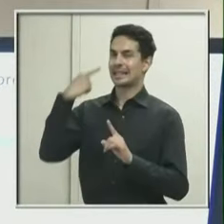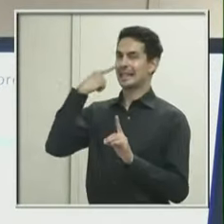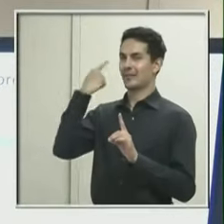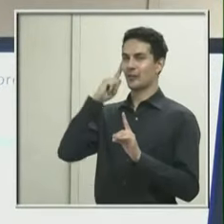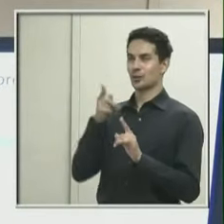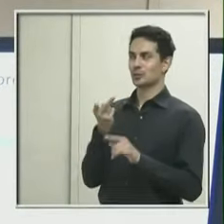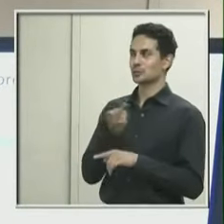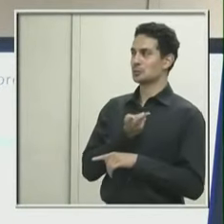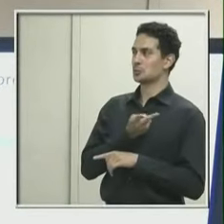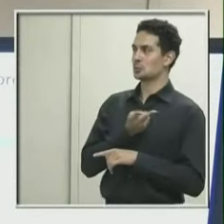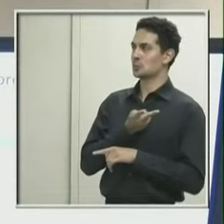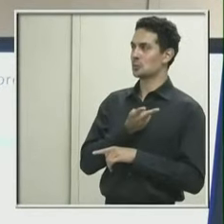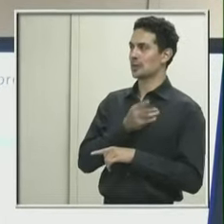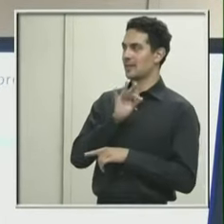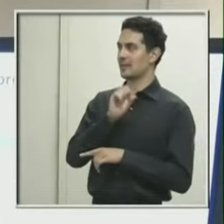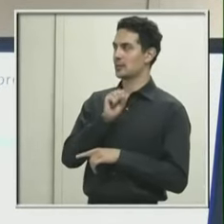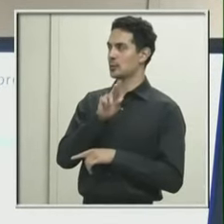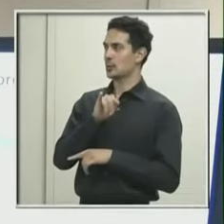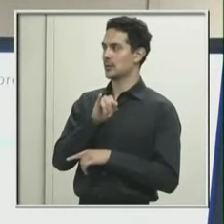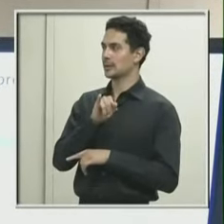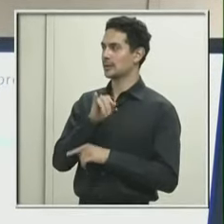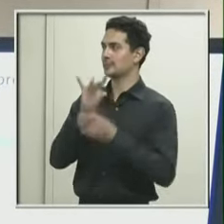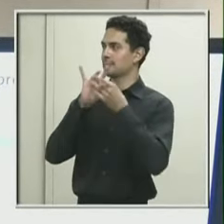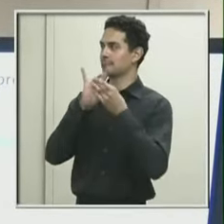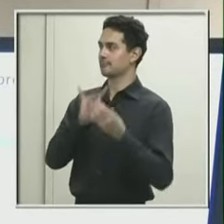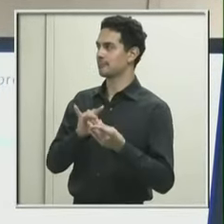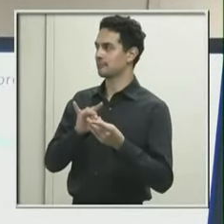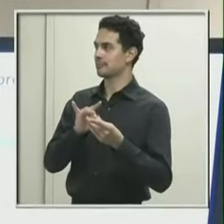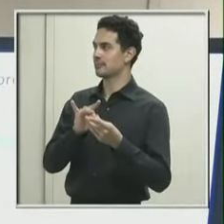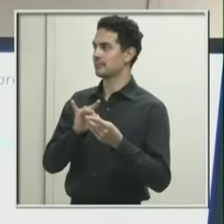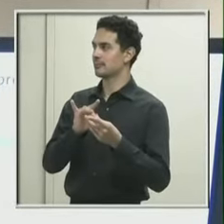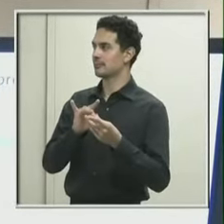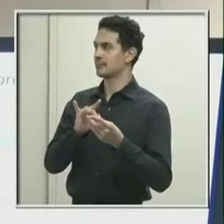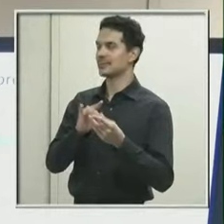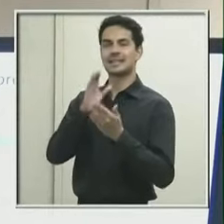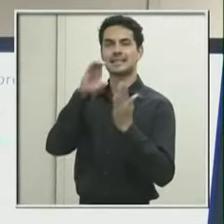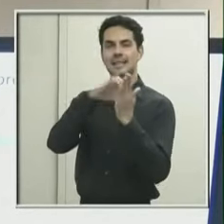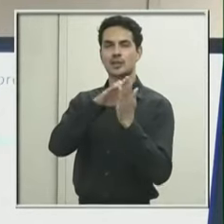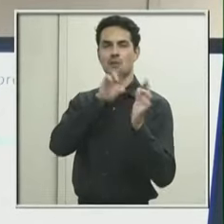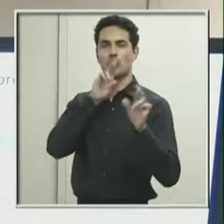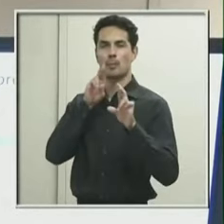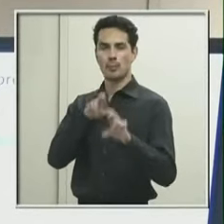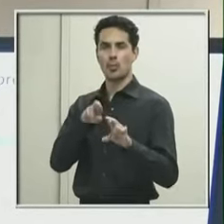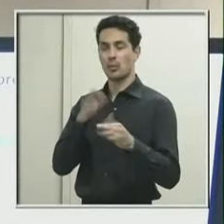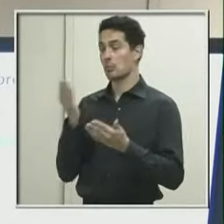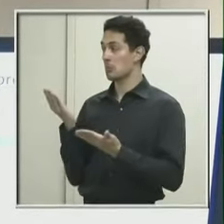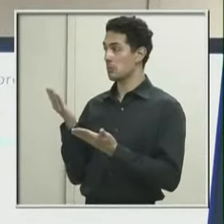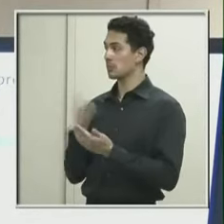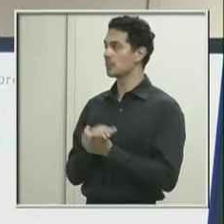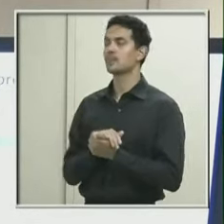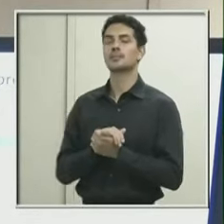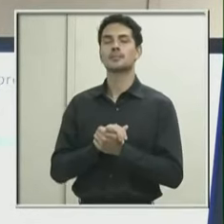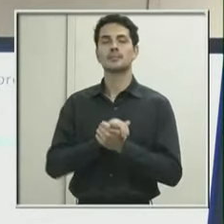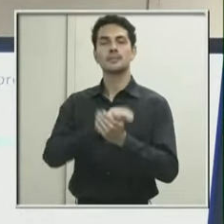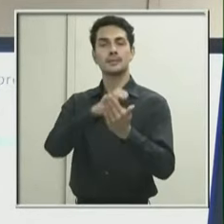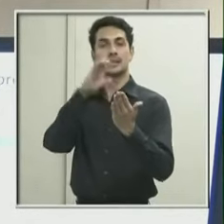of you guys with FSRI, because it is asking about a section of the report. It says, under the